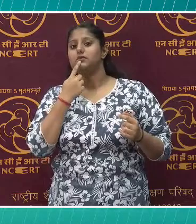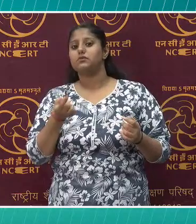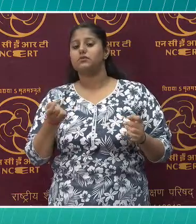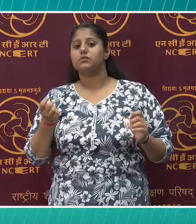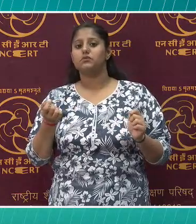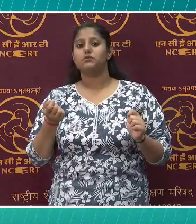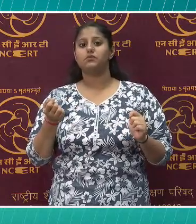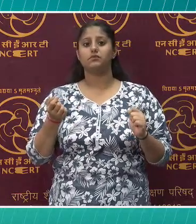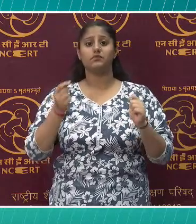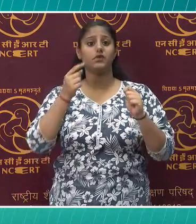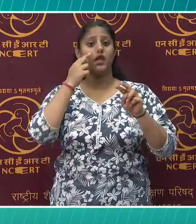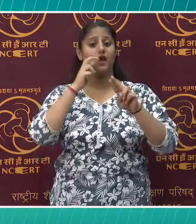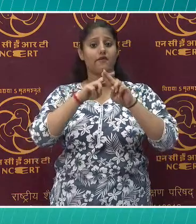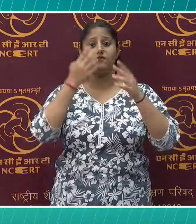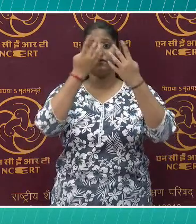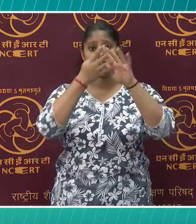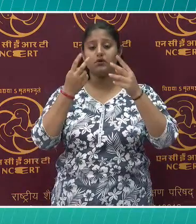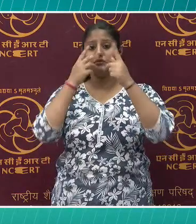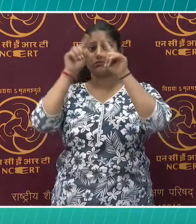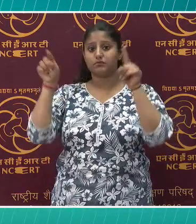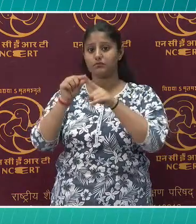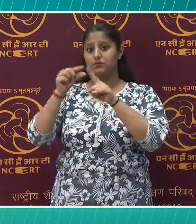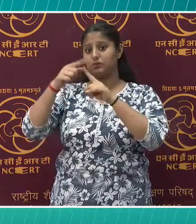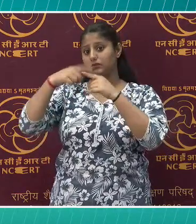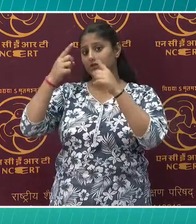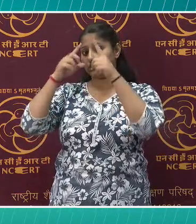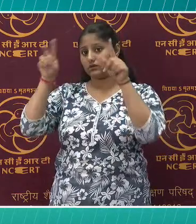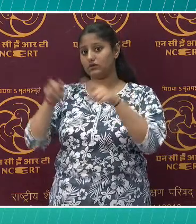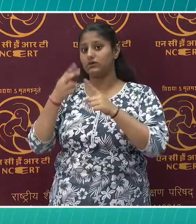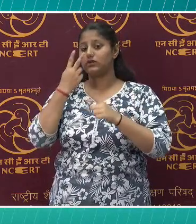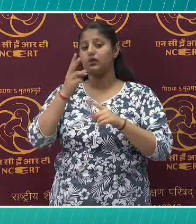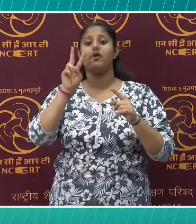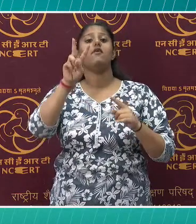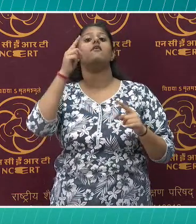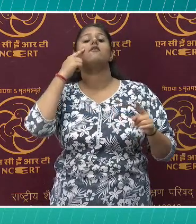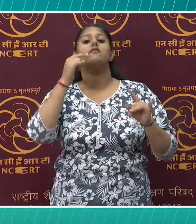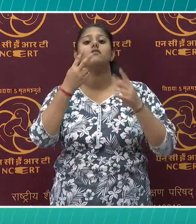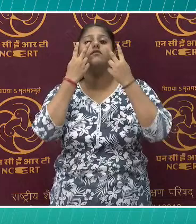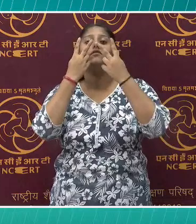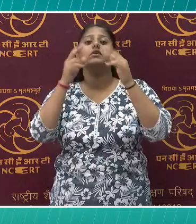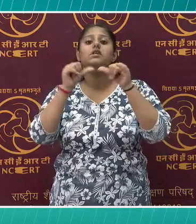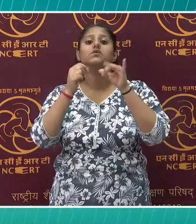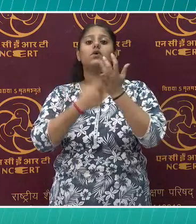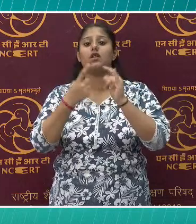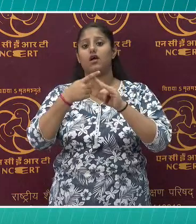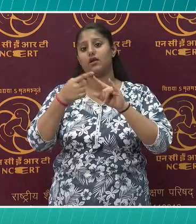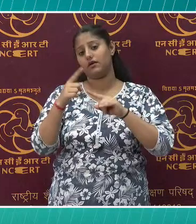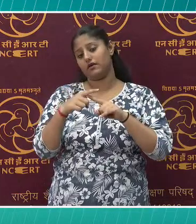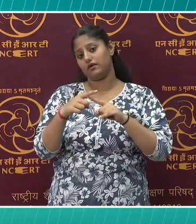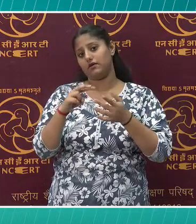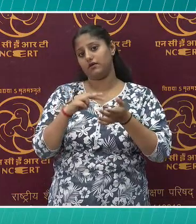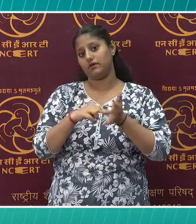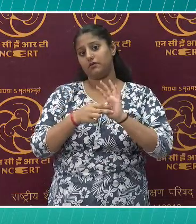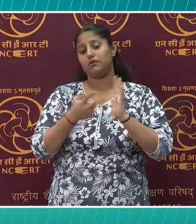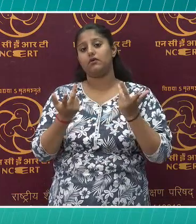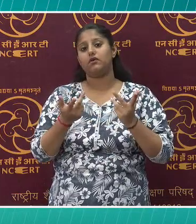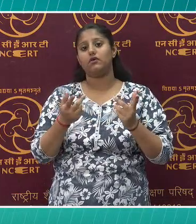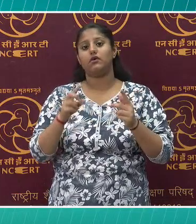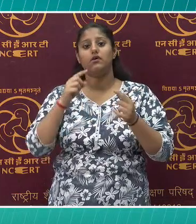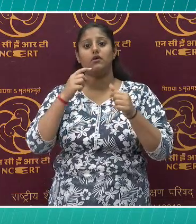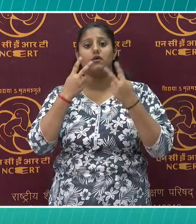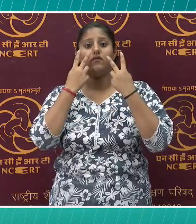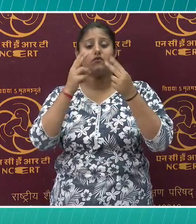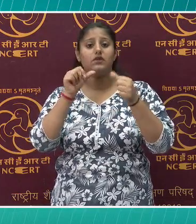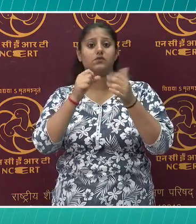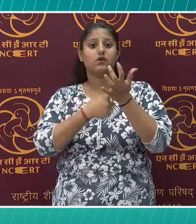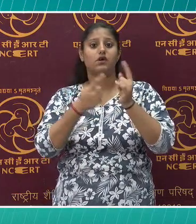take you to the slide where we are doing visual art. Now visual art, what does it really want